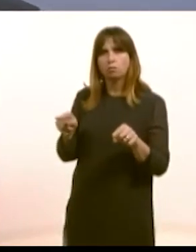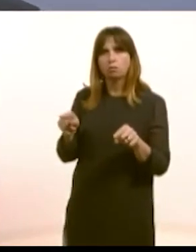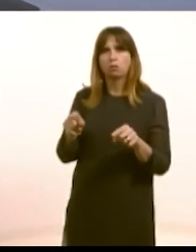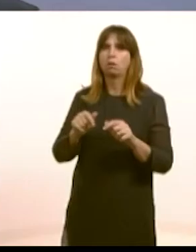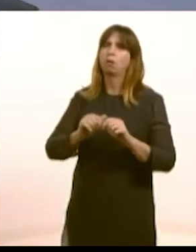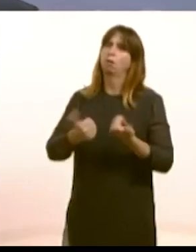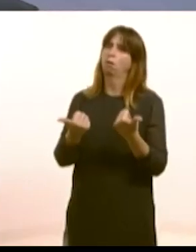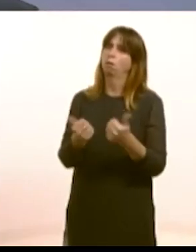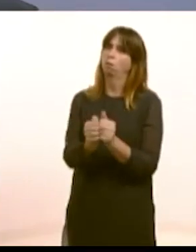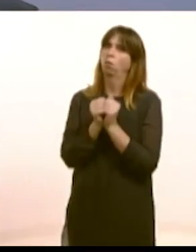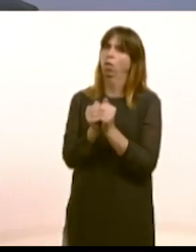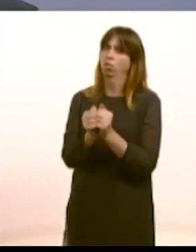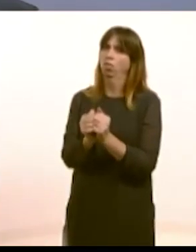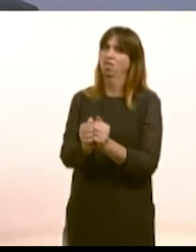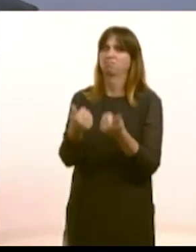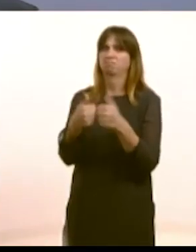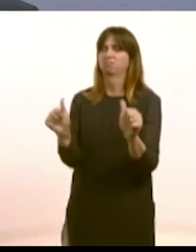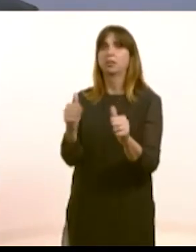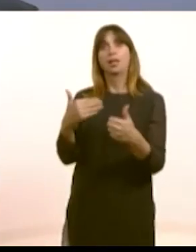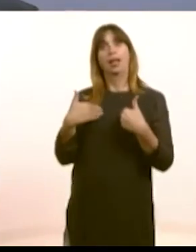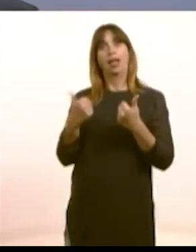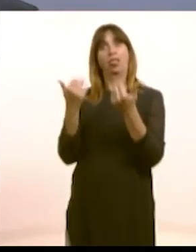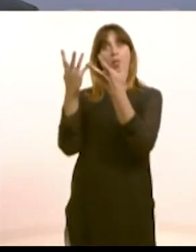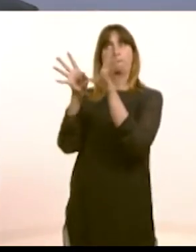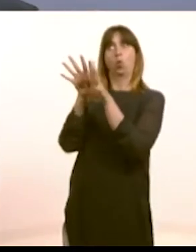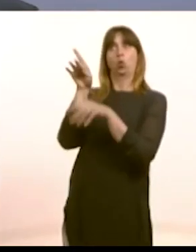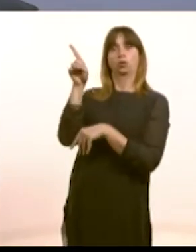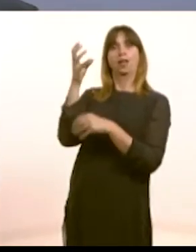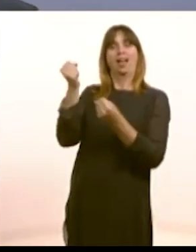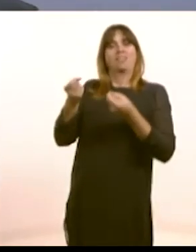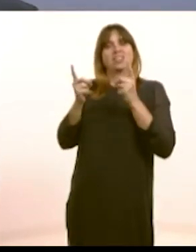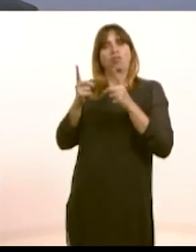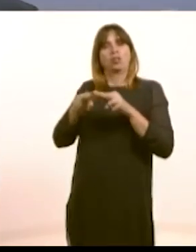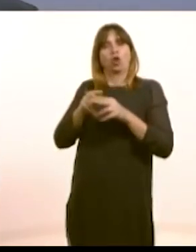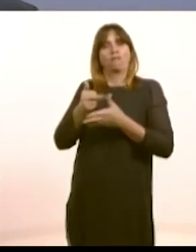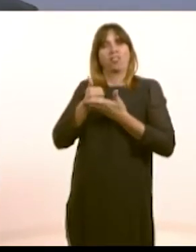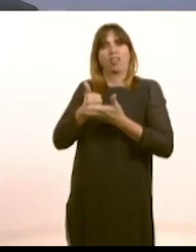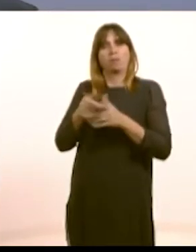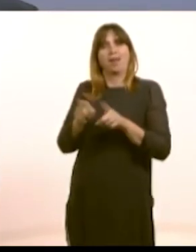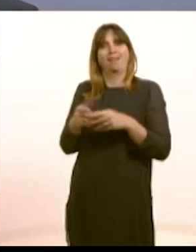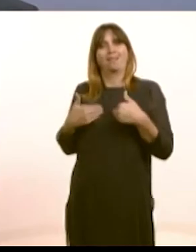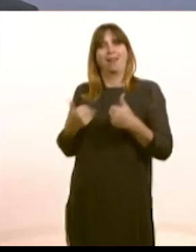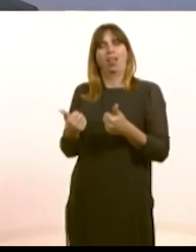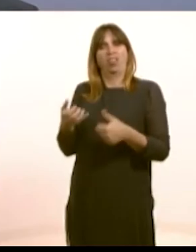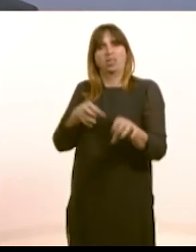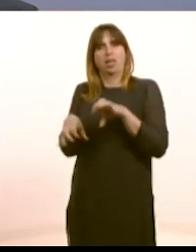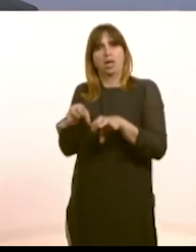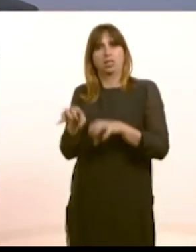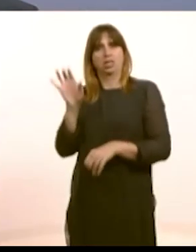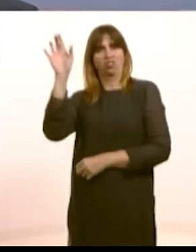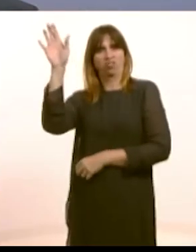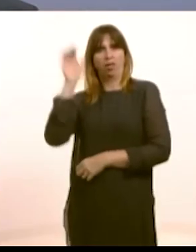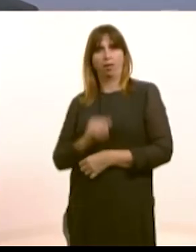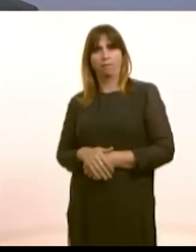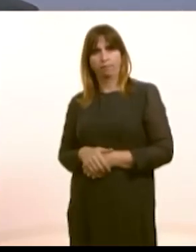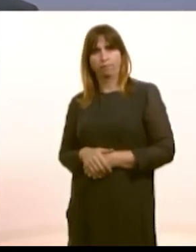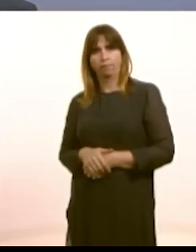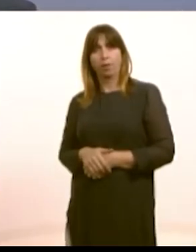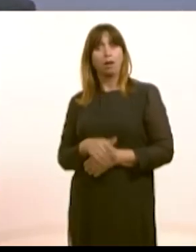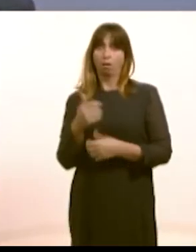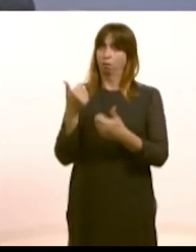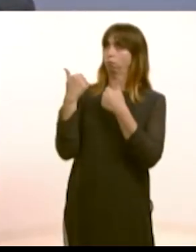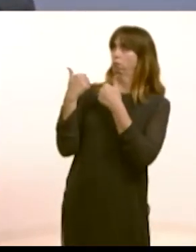effective, particularly in the health boards, where they have a director of therapy and health sciences on their boards. And you